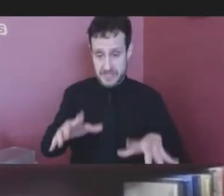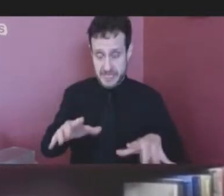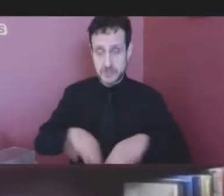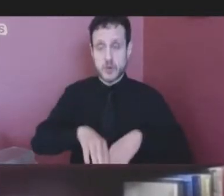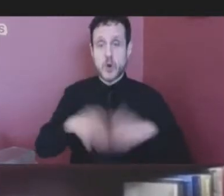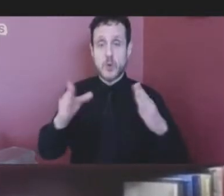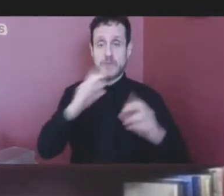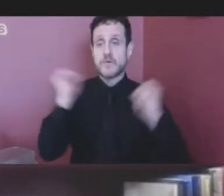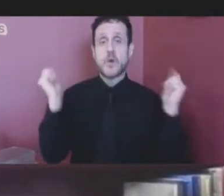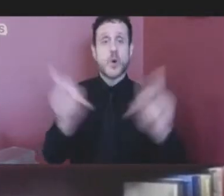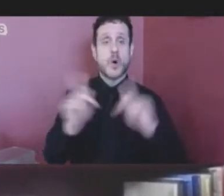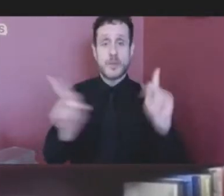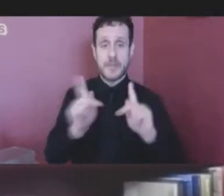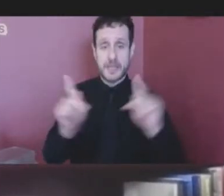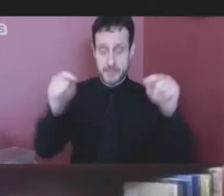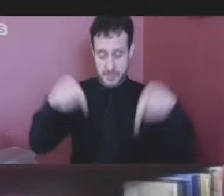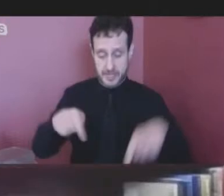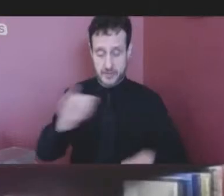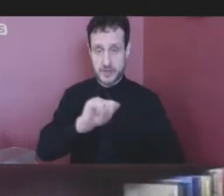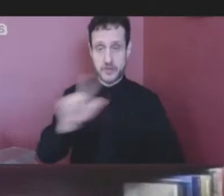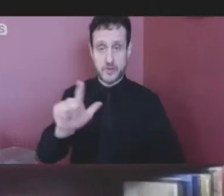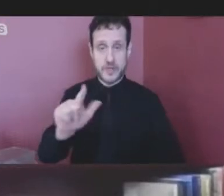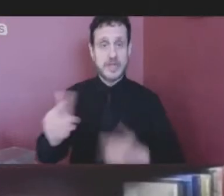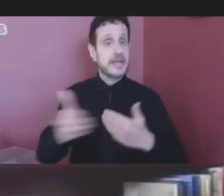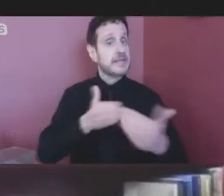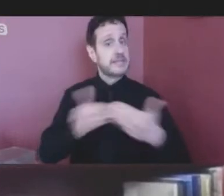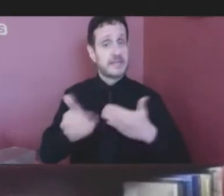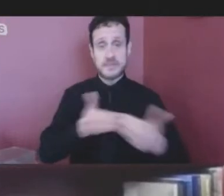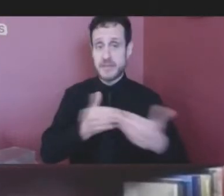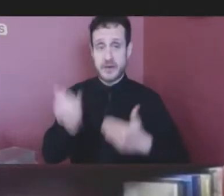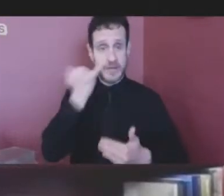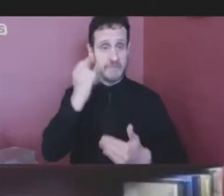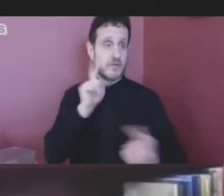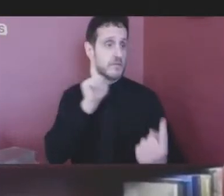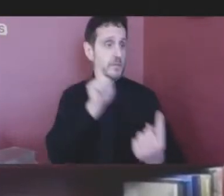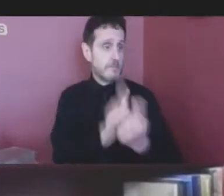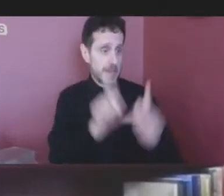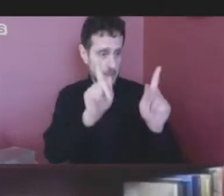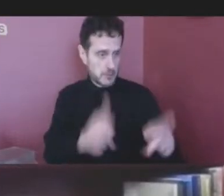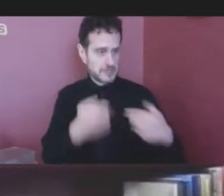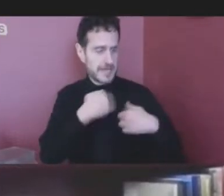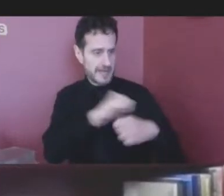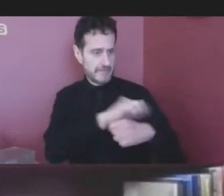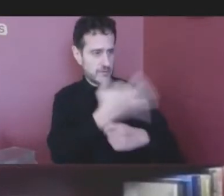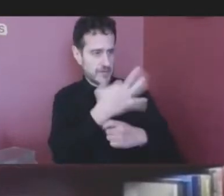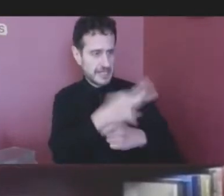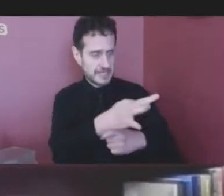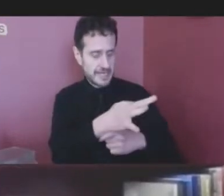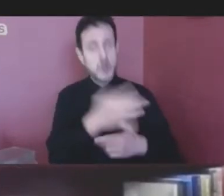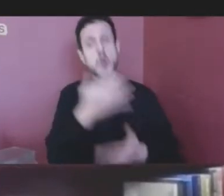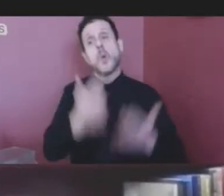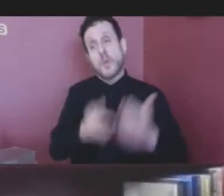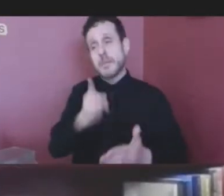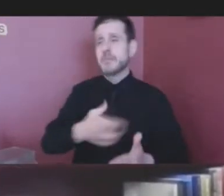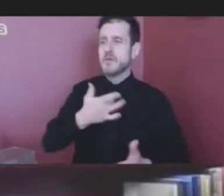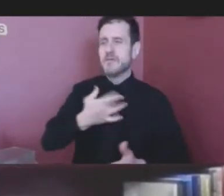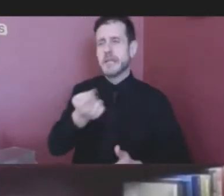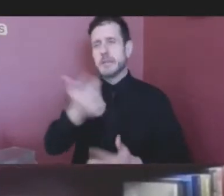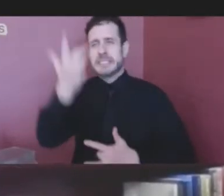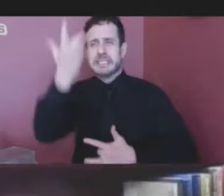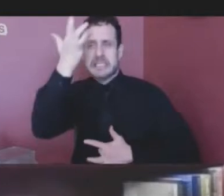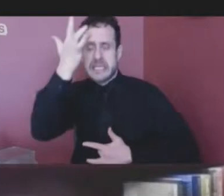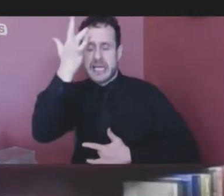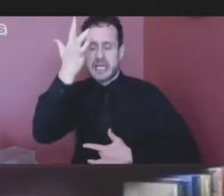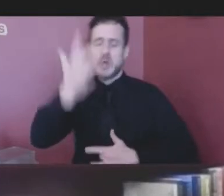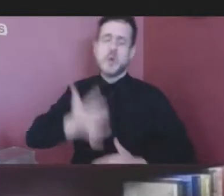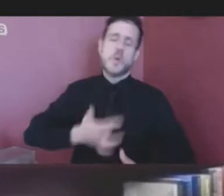person in Illinois, whether you've potentially been in contact with a COVID-19 case, if you're feeling unwell, if you just